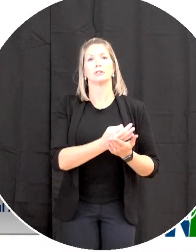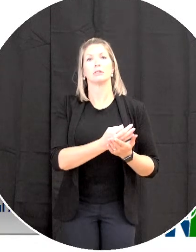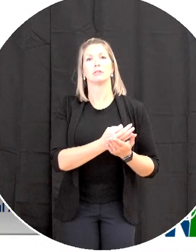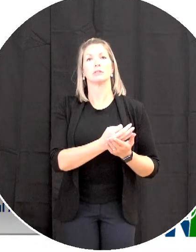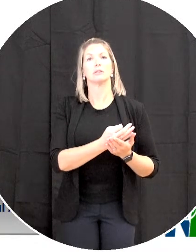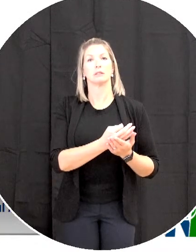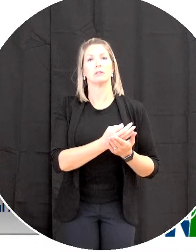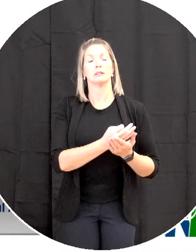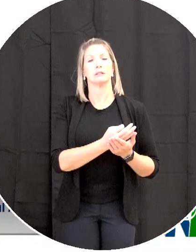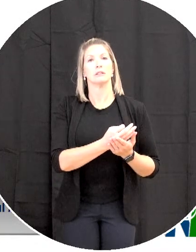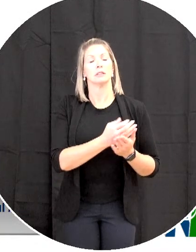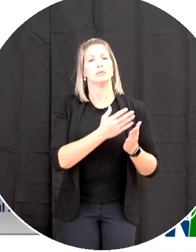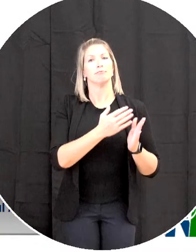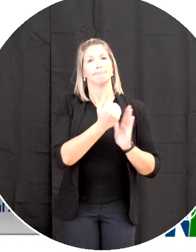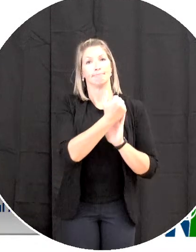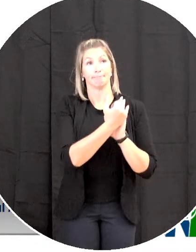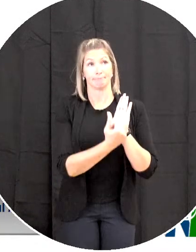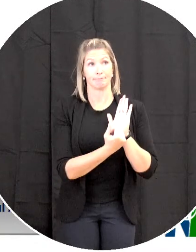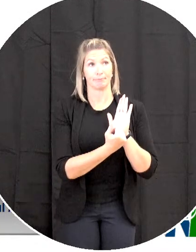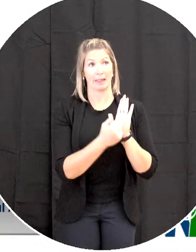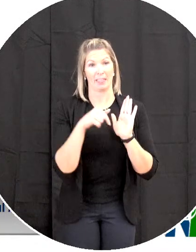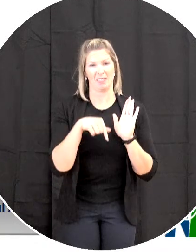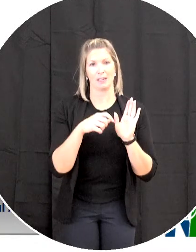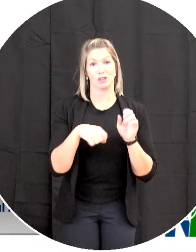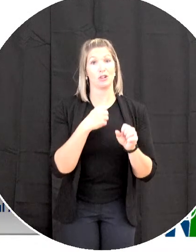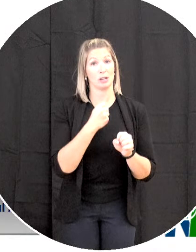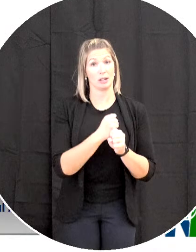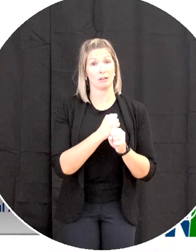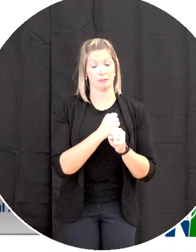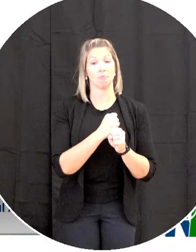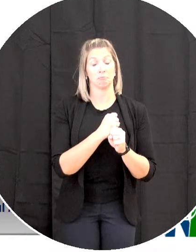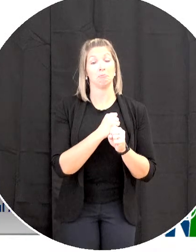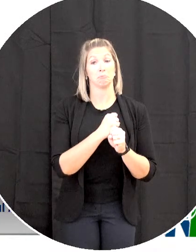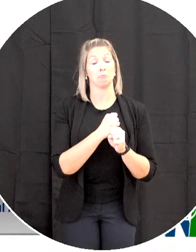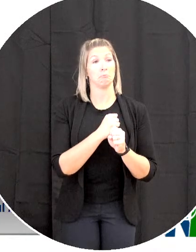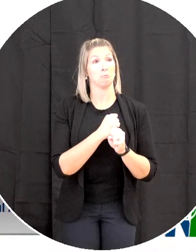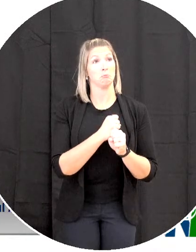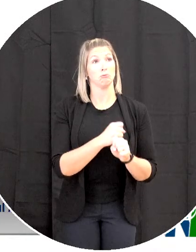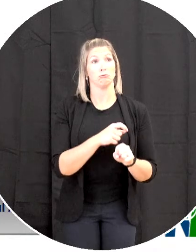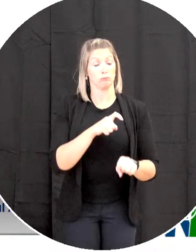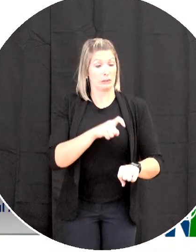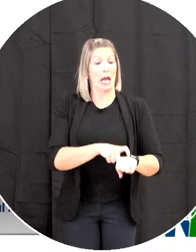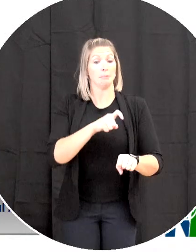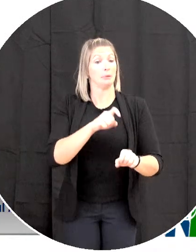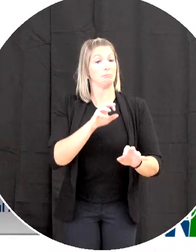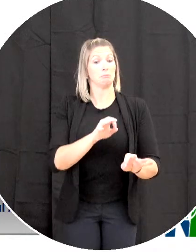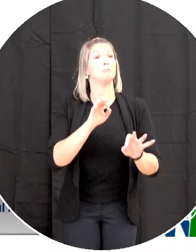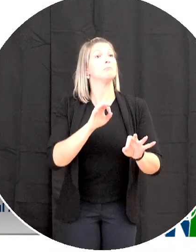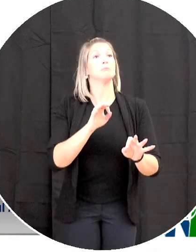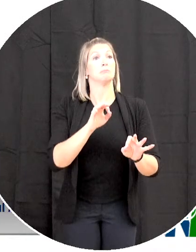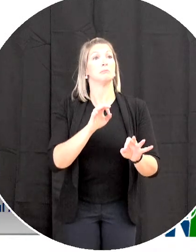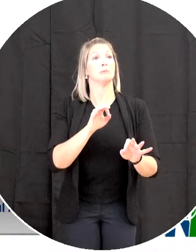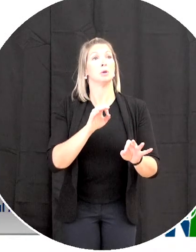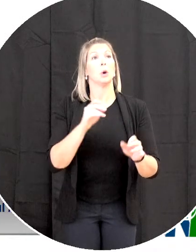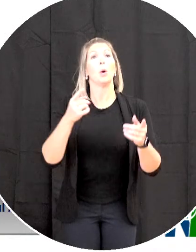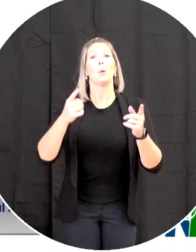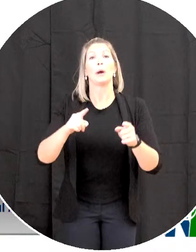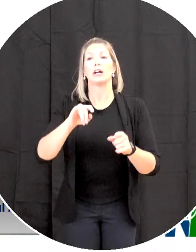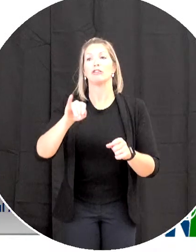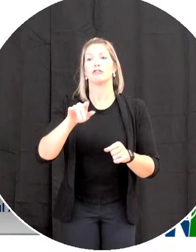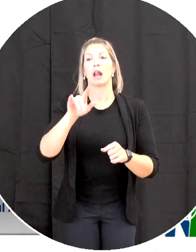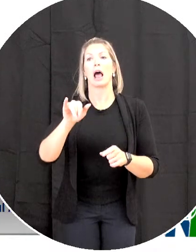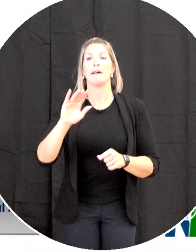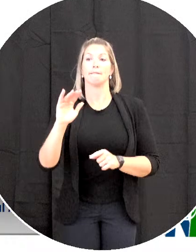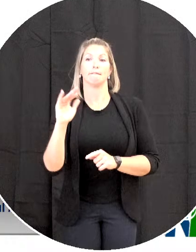calendar year. We are on schedule to go live completely on July 5th of